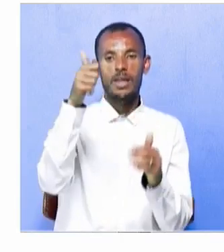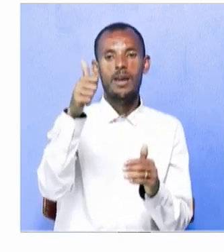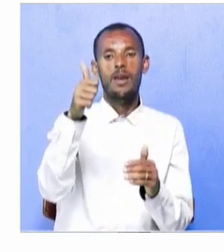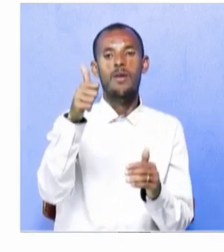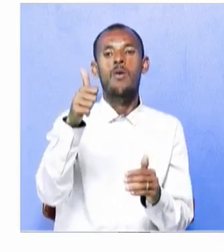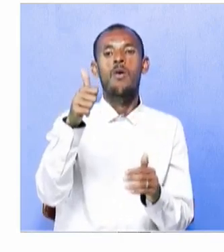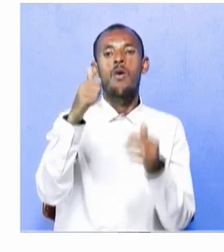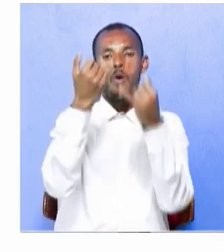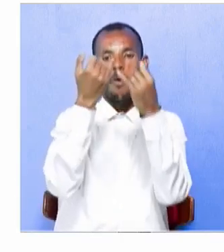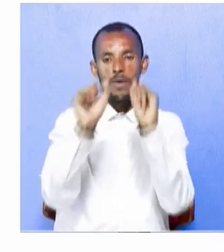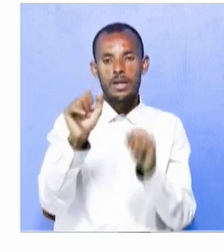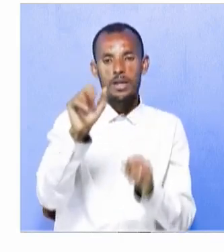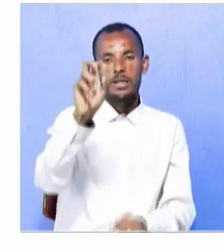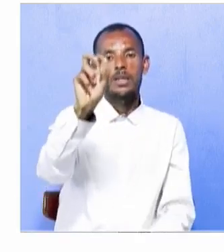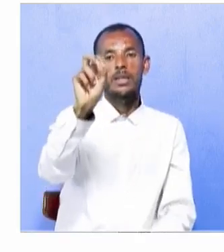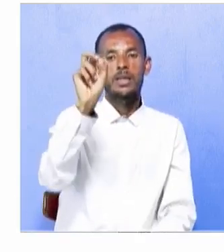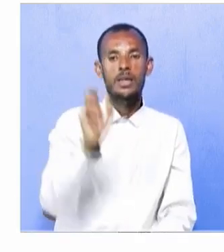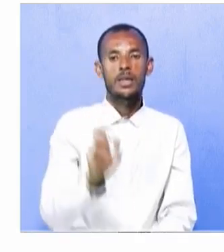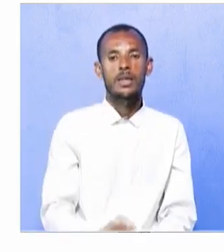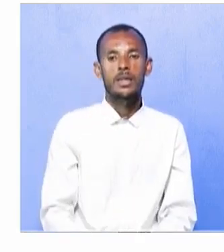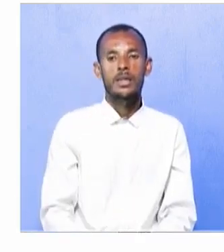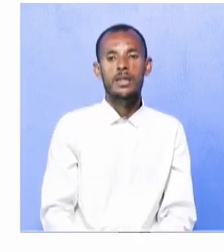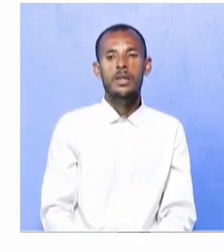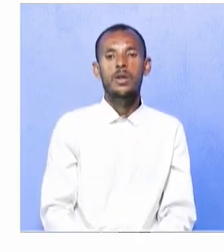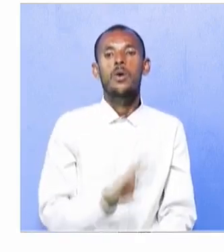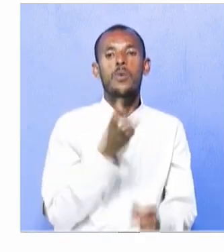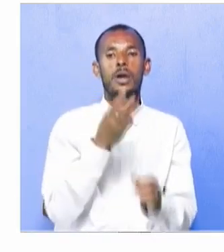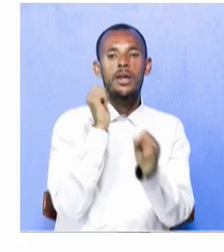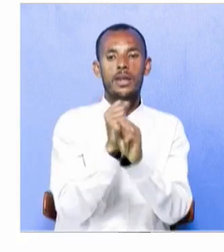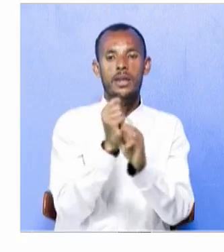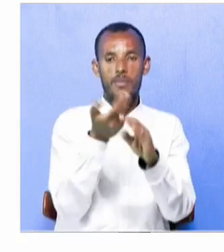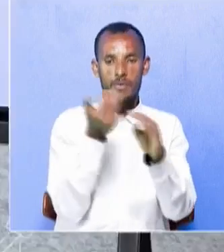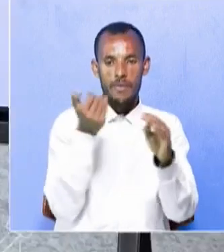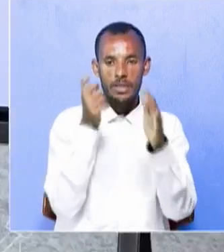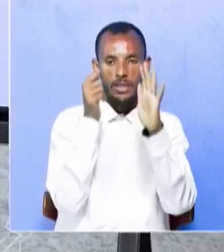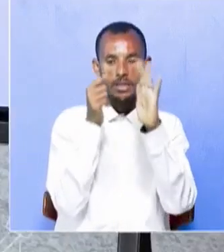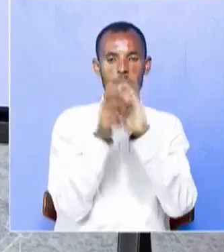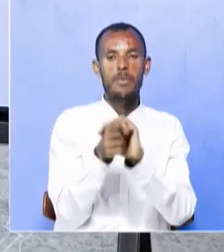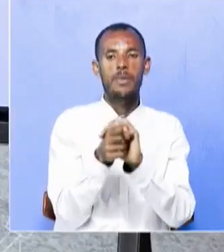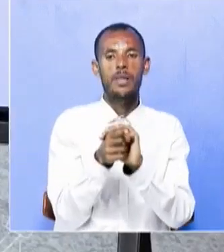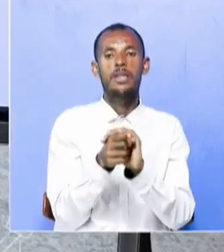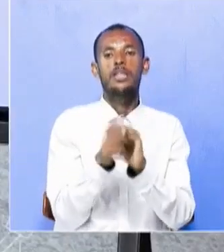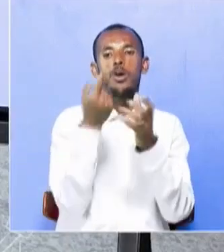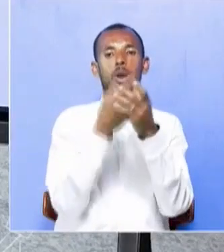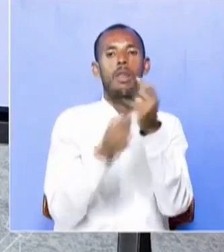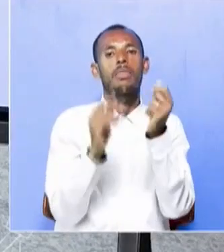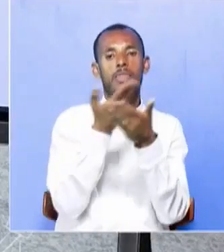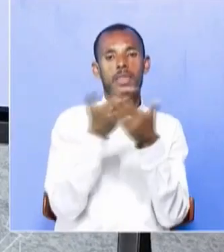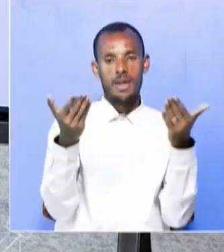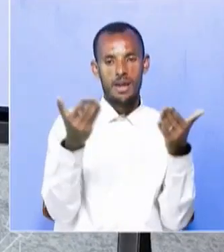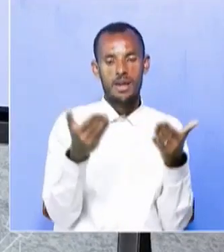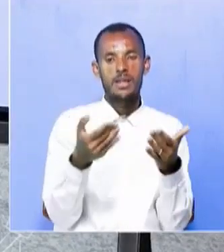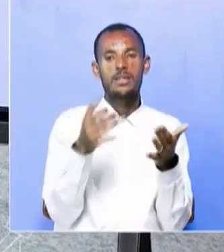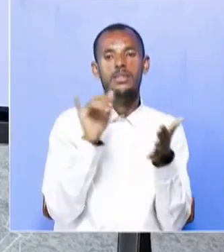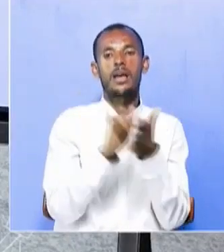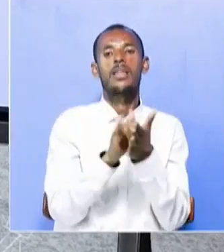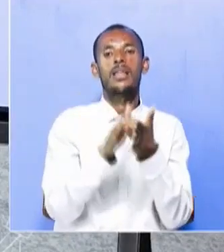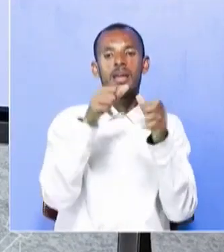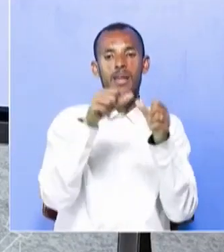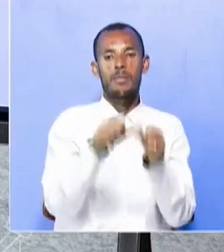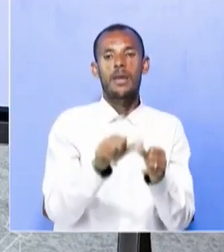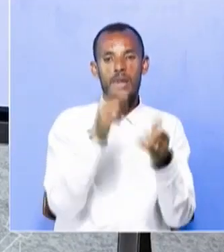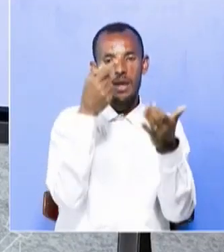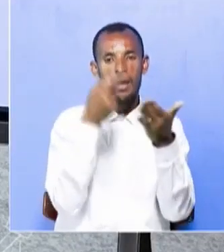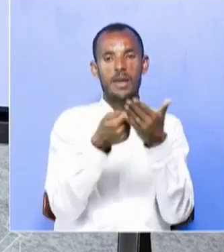30. Okay? So as we did in the previous example, the only thing that remains here